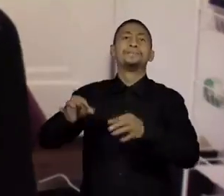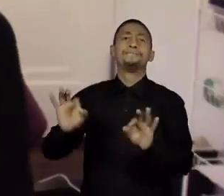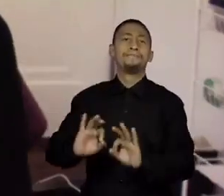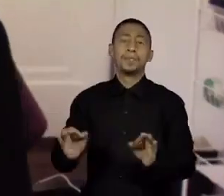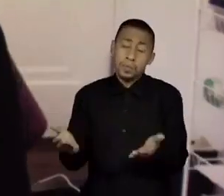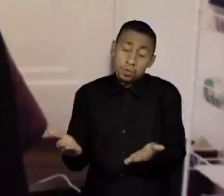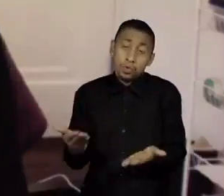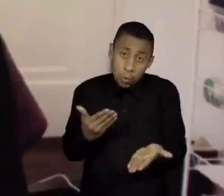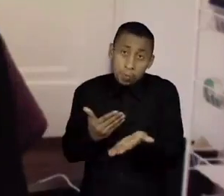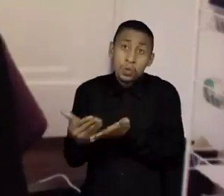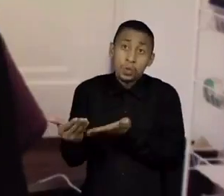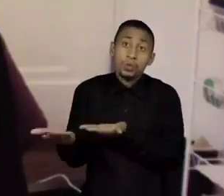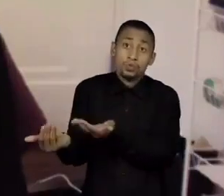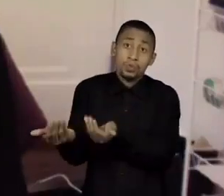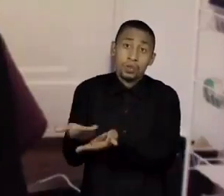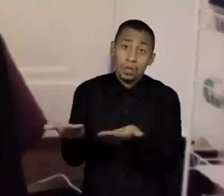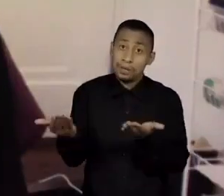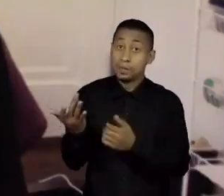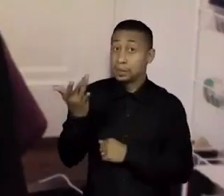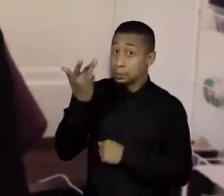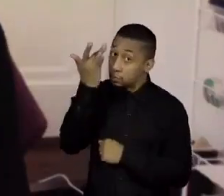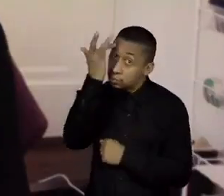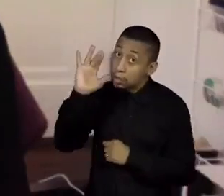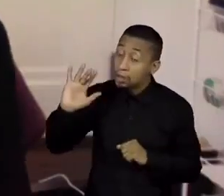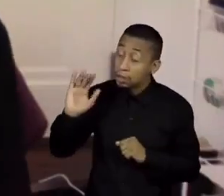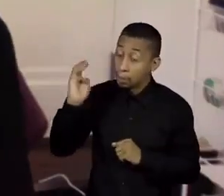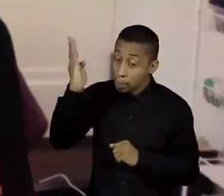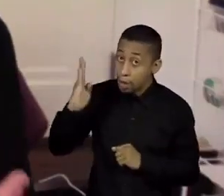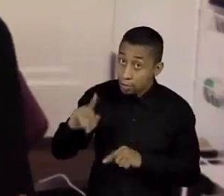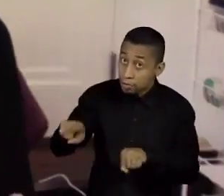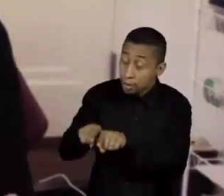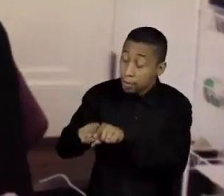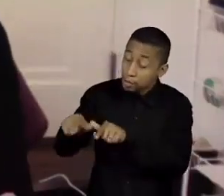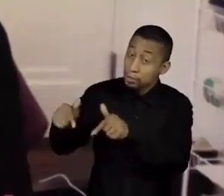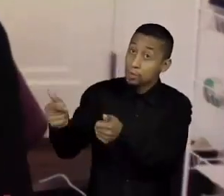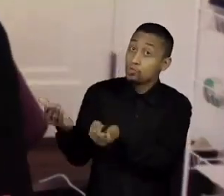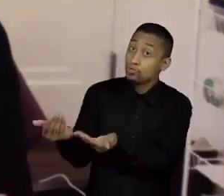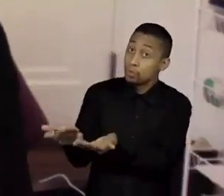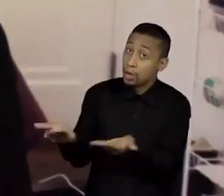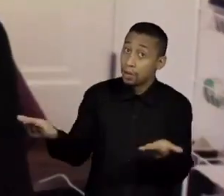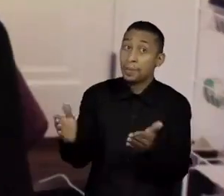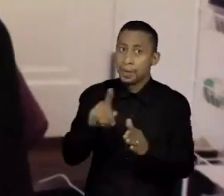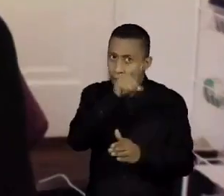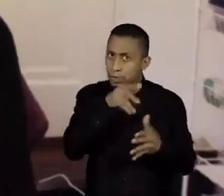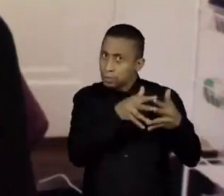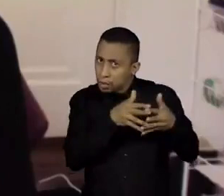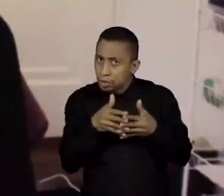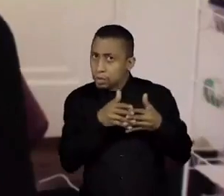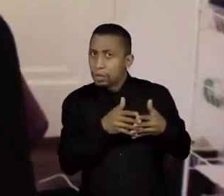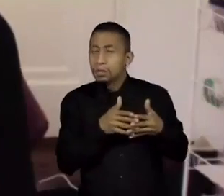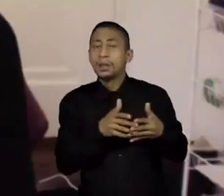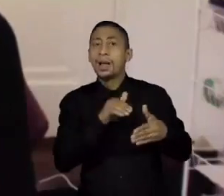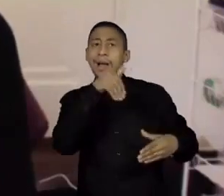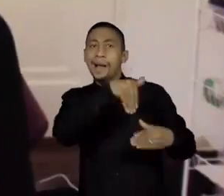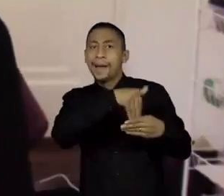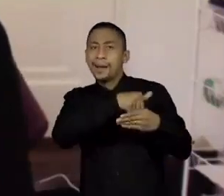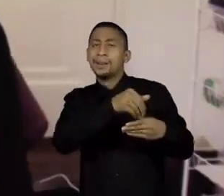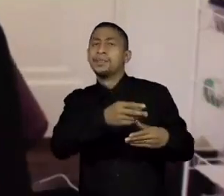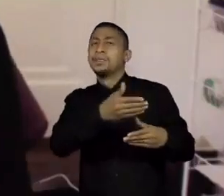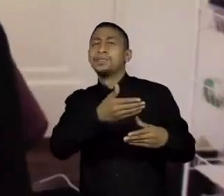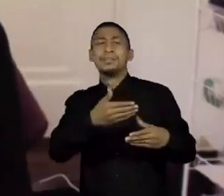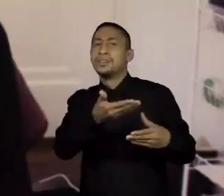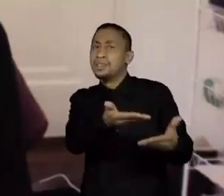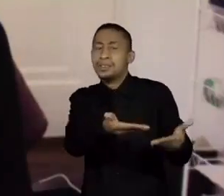know if in terms of voter turnout that's true in Brazil, but in the United States this last election, we never saw